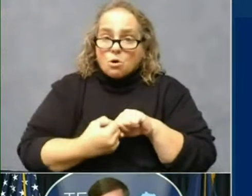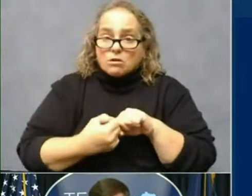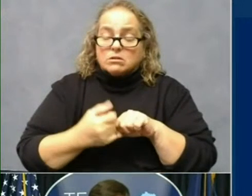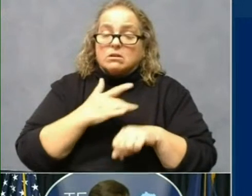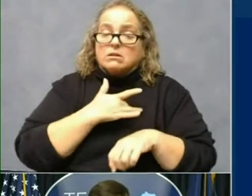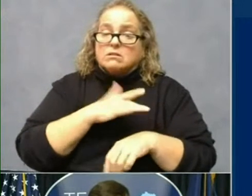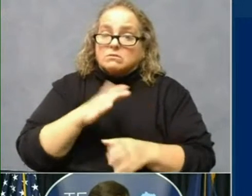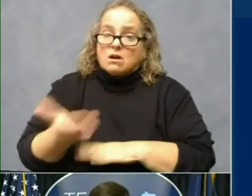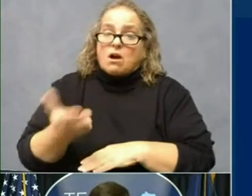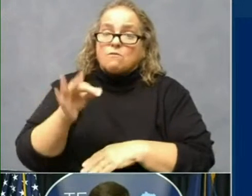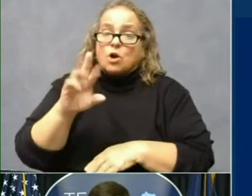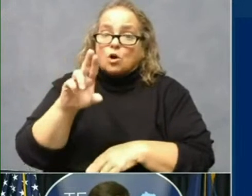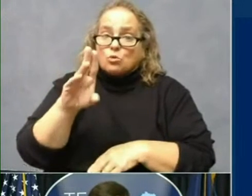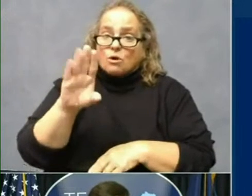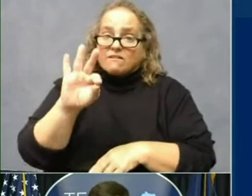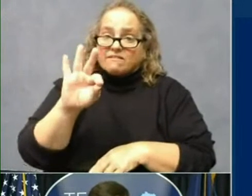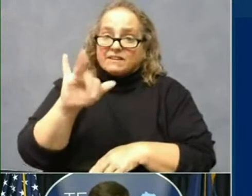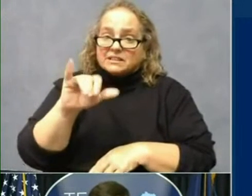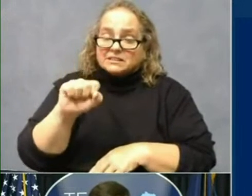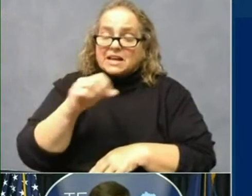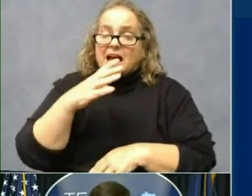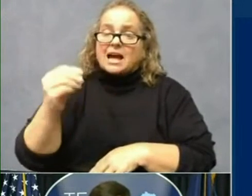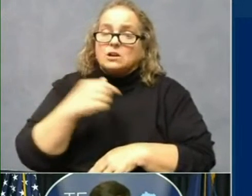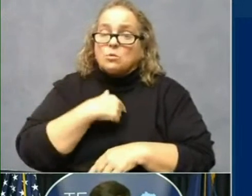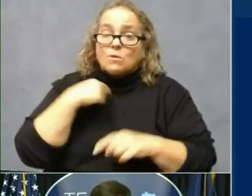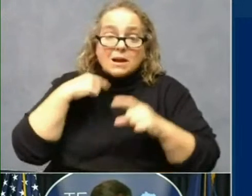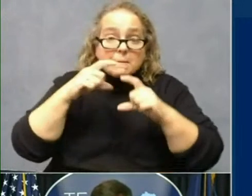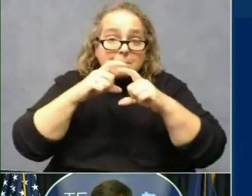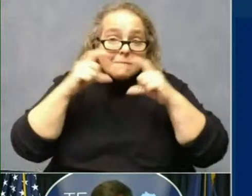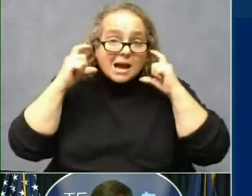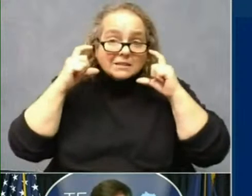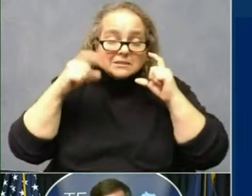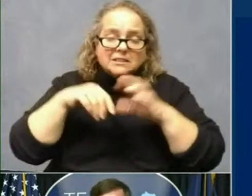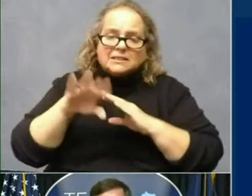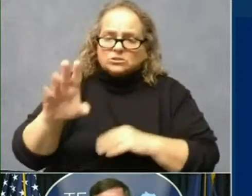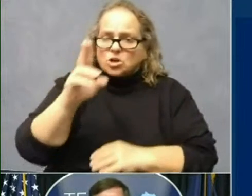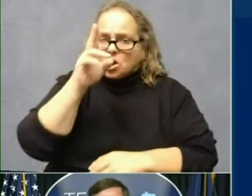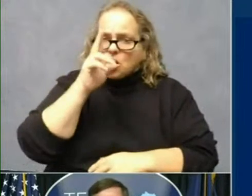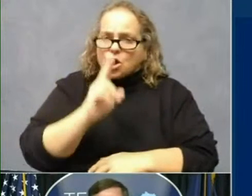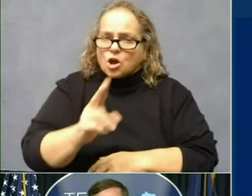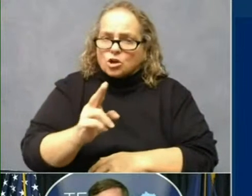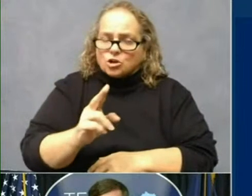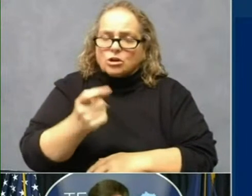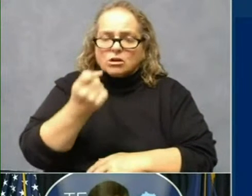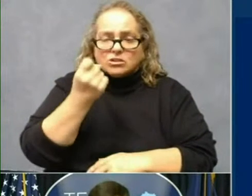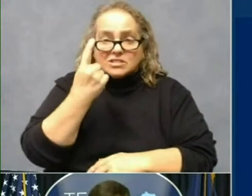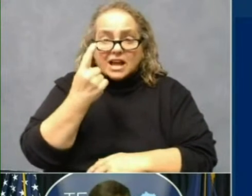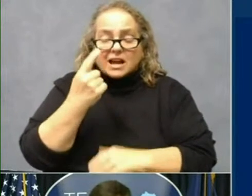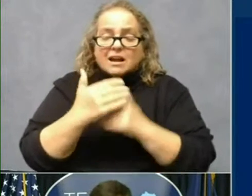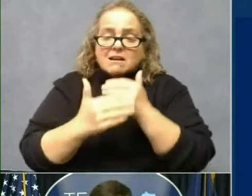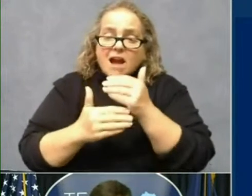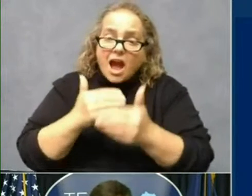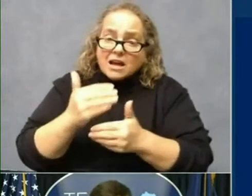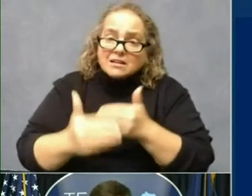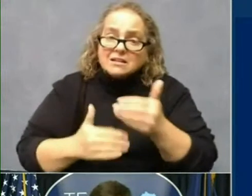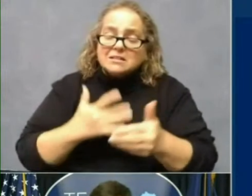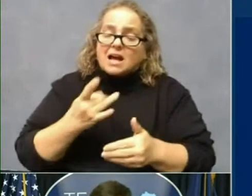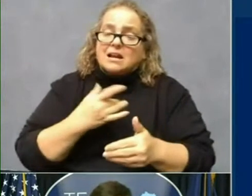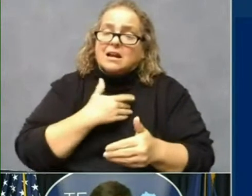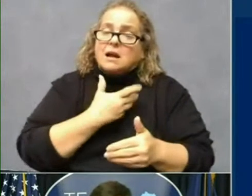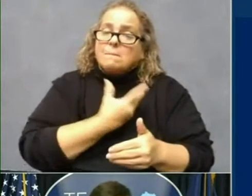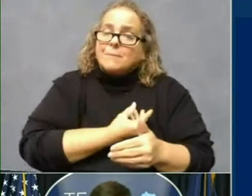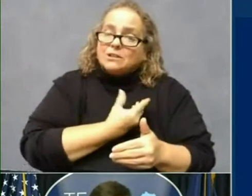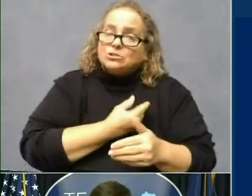his honor, and we remember the importance of spreading kindness and compassion, just like he did during those 72 years.